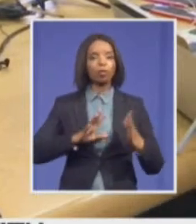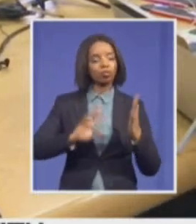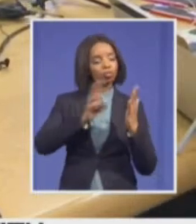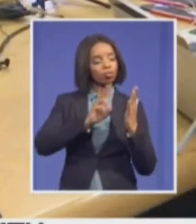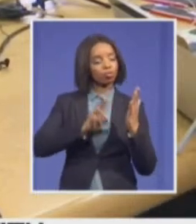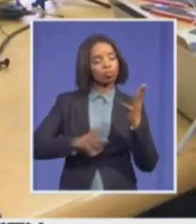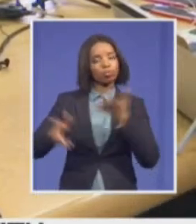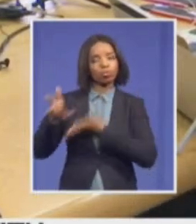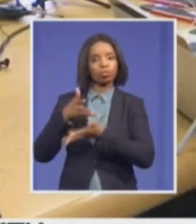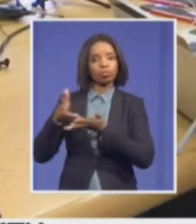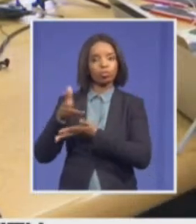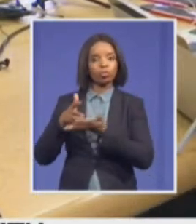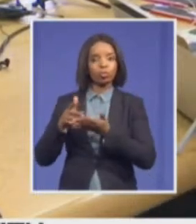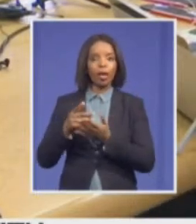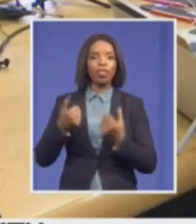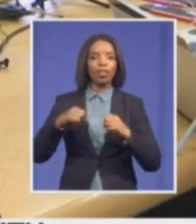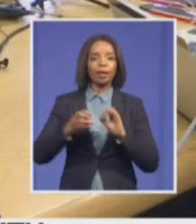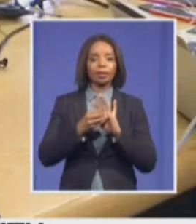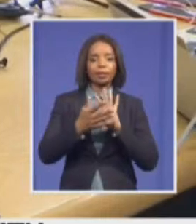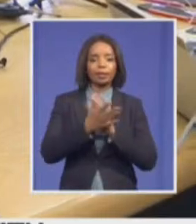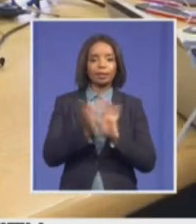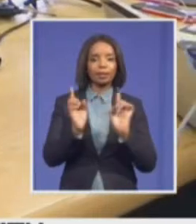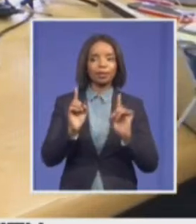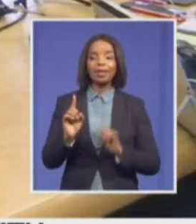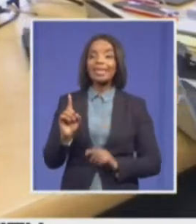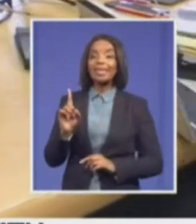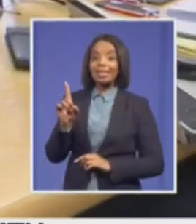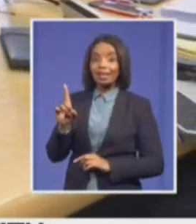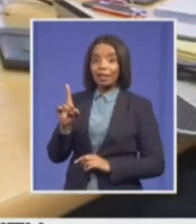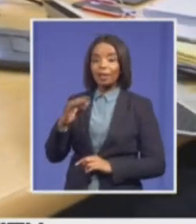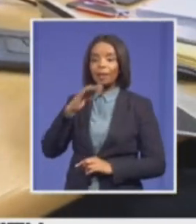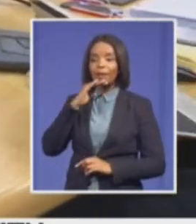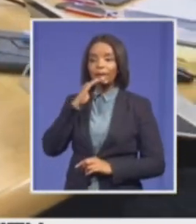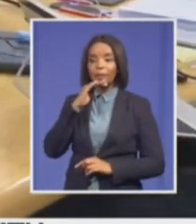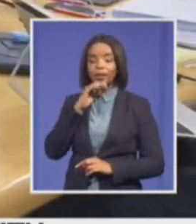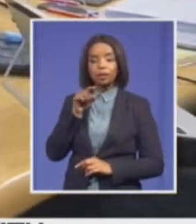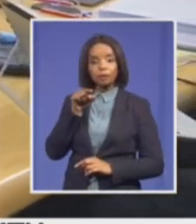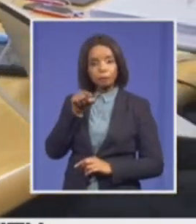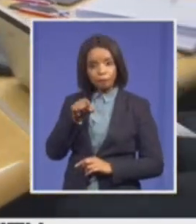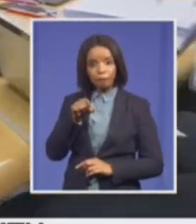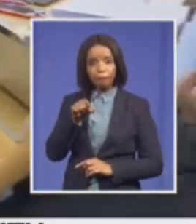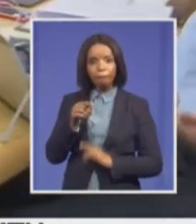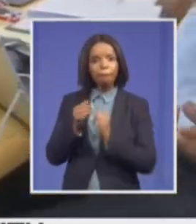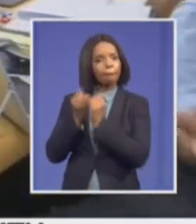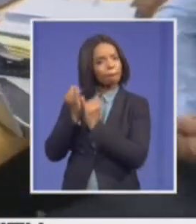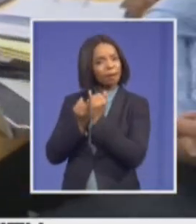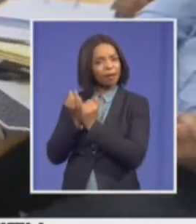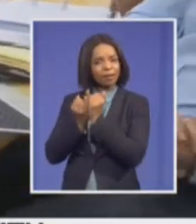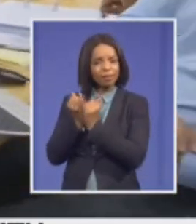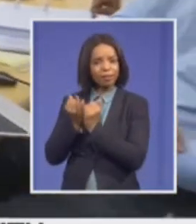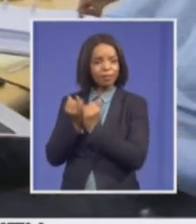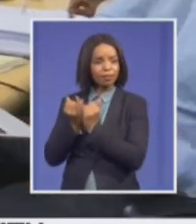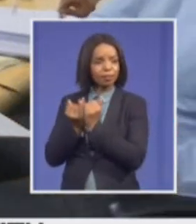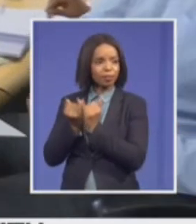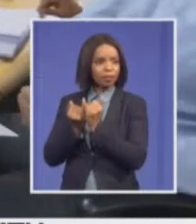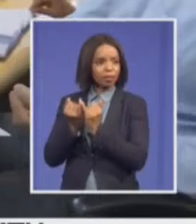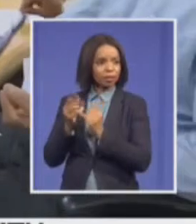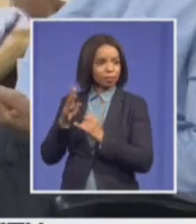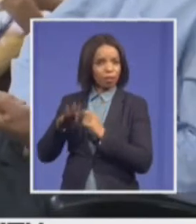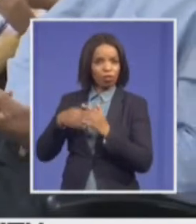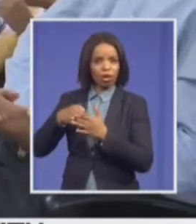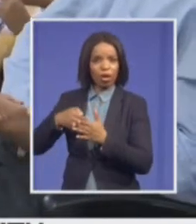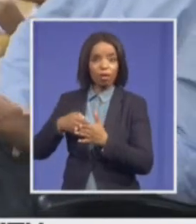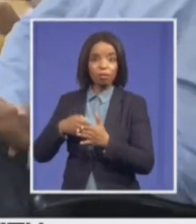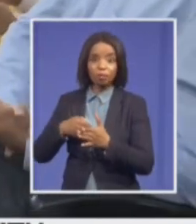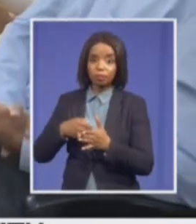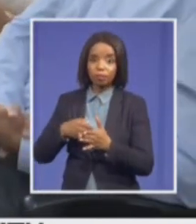the complaints about anti-competitive behavior. That's correct. Yeah. Now, so I'm not interested in the Competition